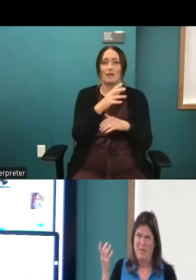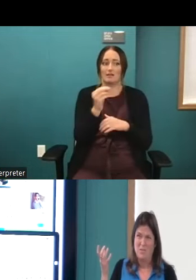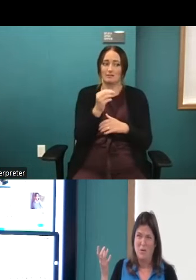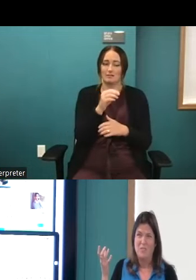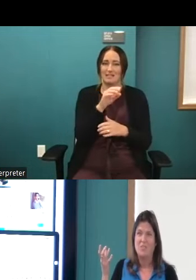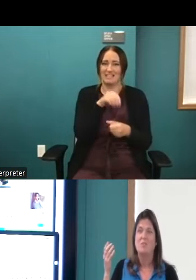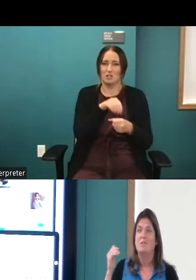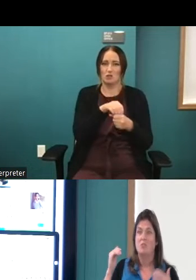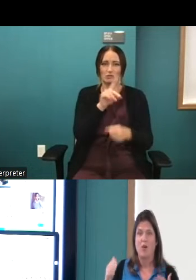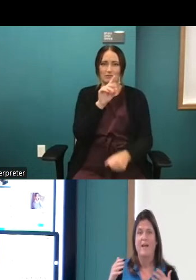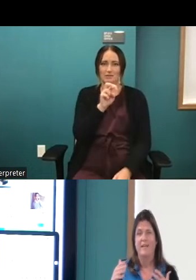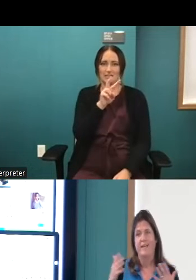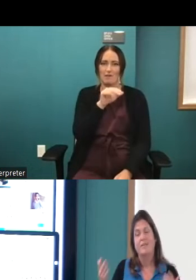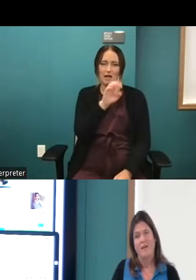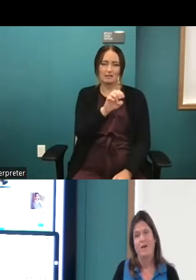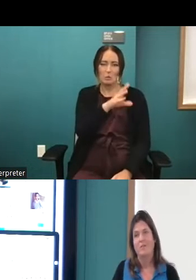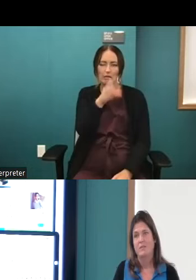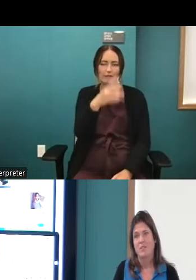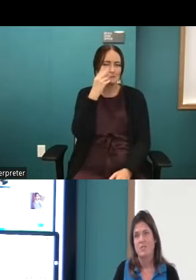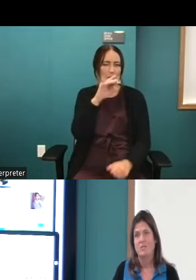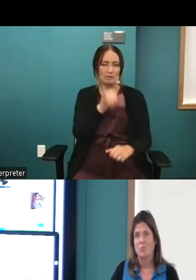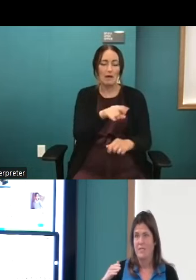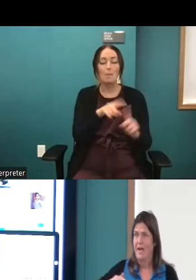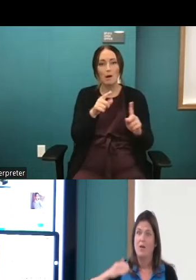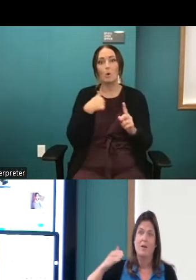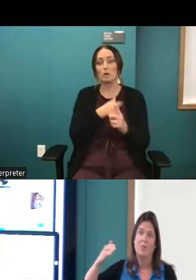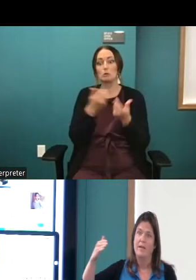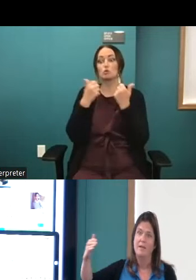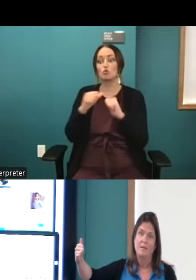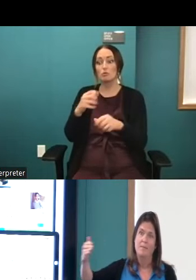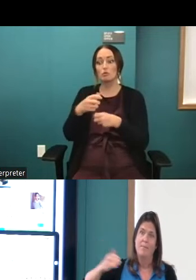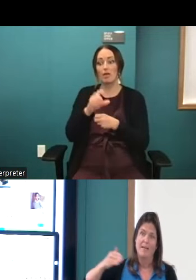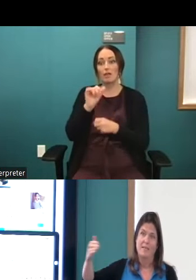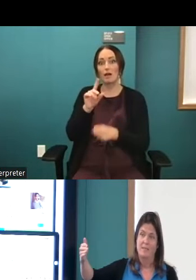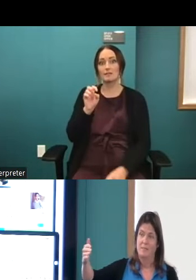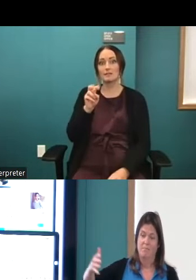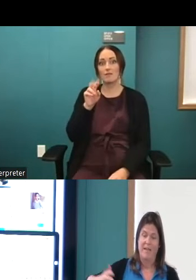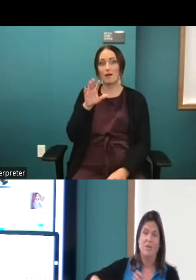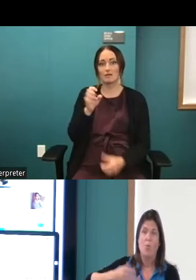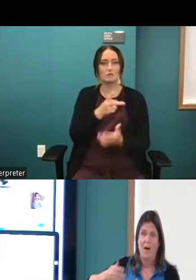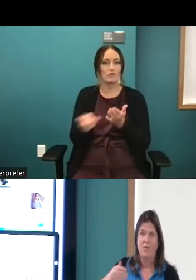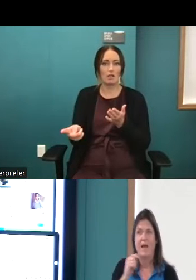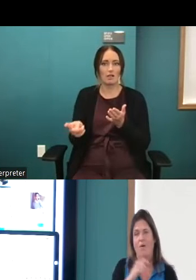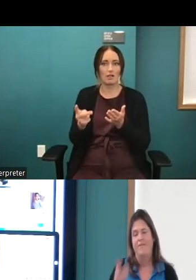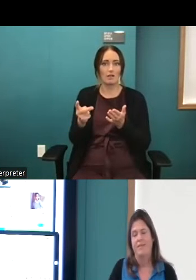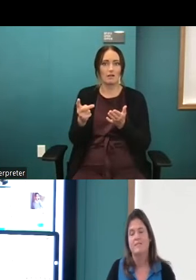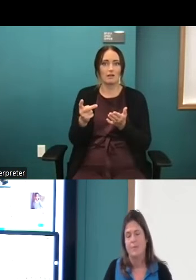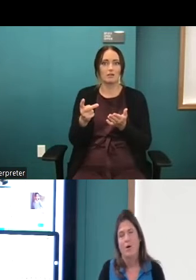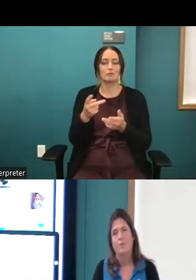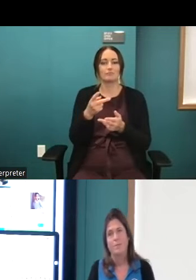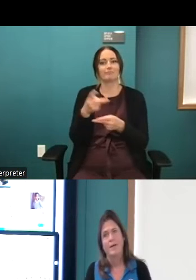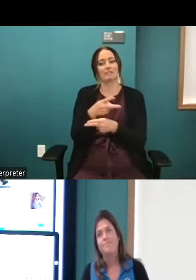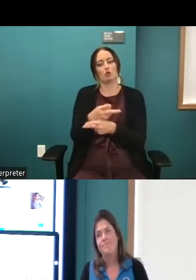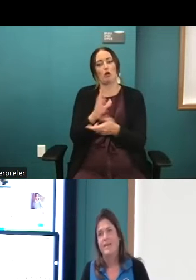never be exposed to, they're trying to get it to fail just so we can see how long can we make this like go on without having that